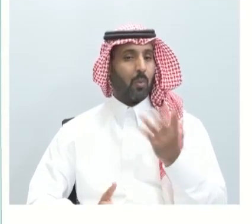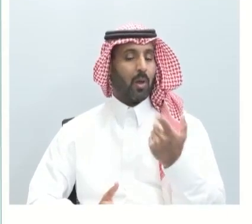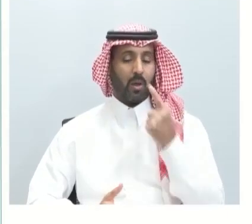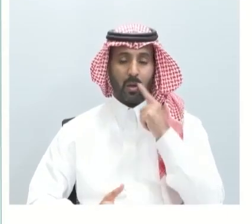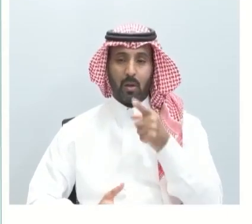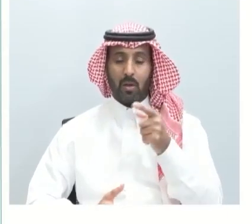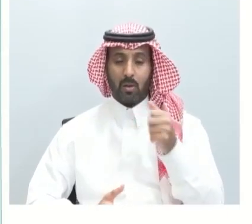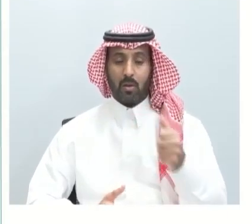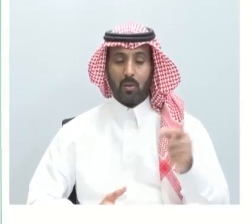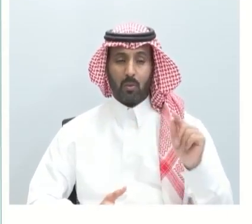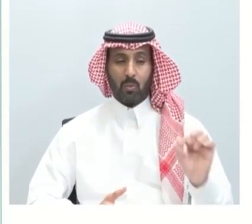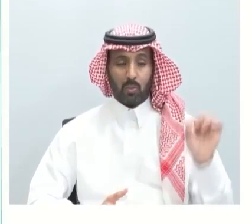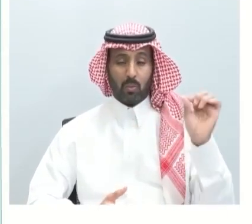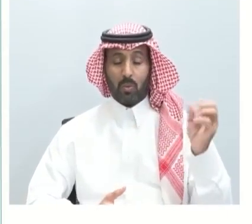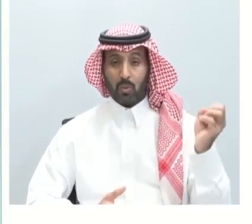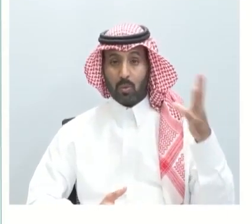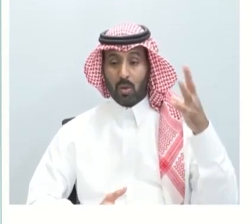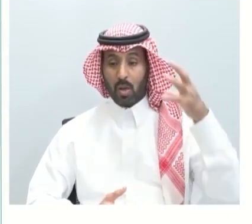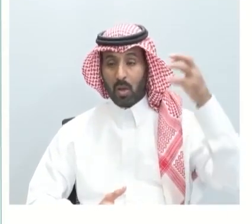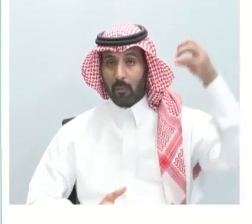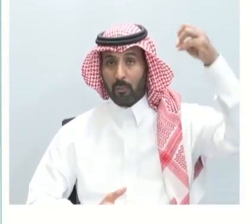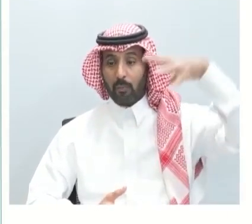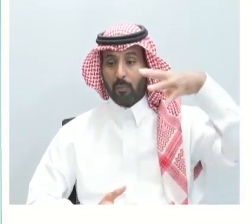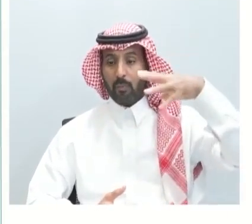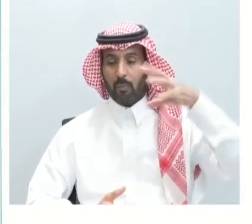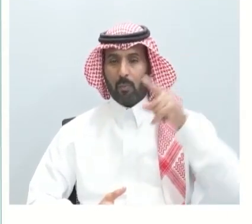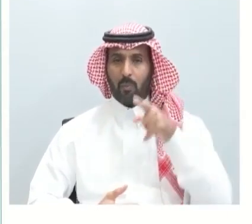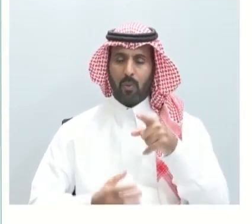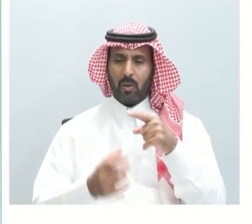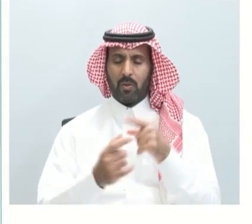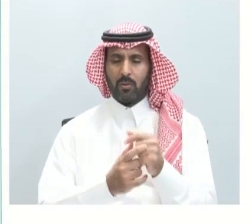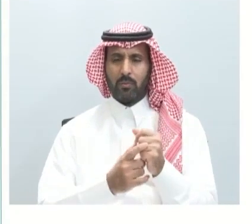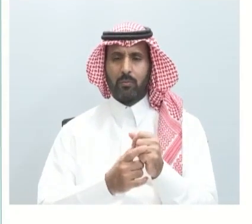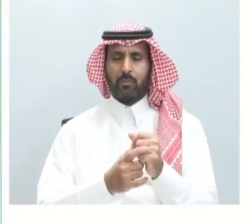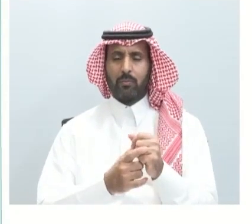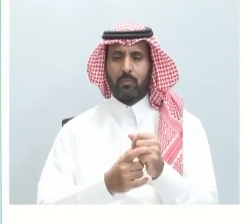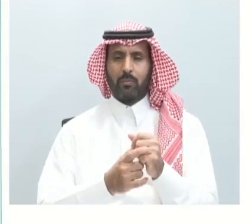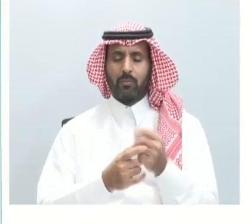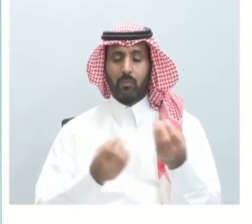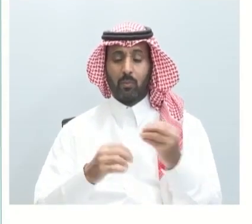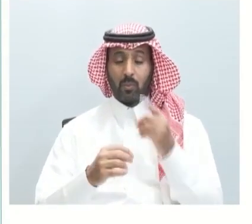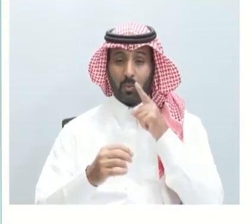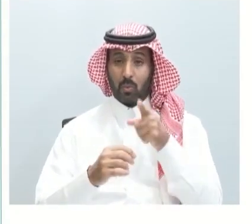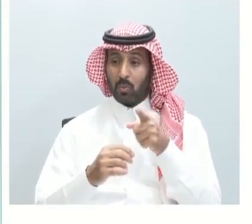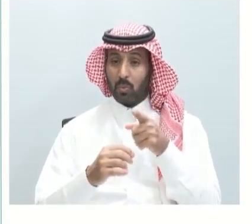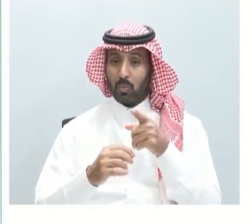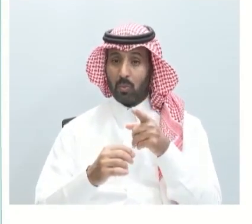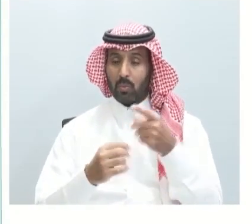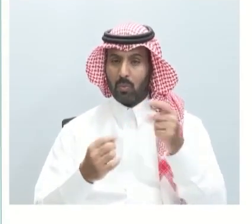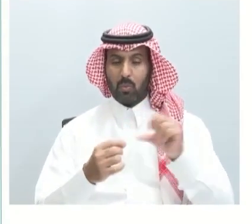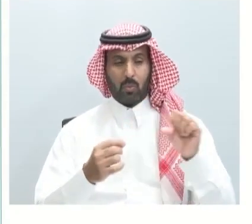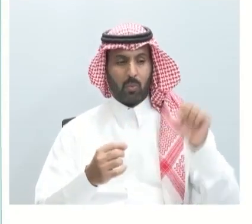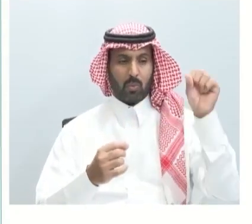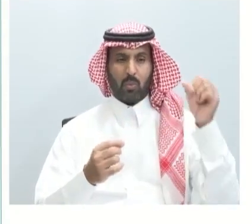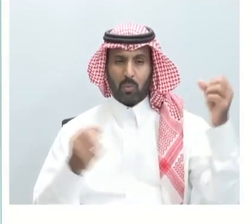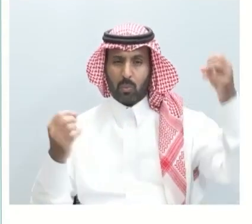turning on more lights? So this is a question here. Why are you turning on more lights? And the answer here, the